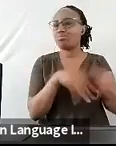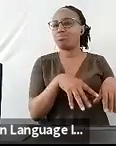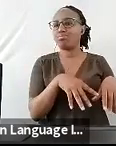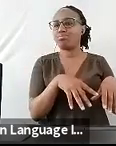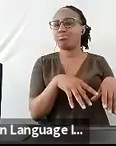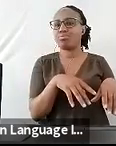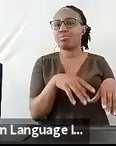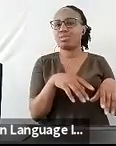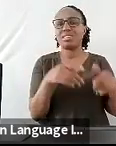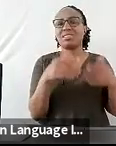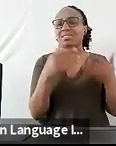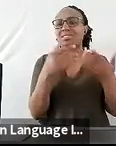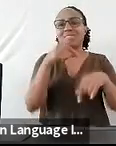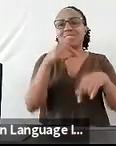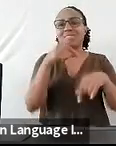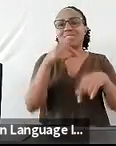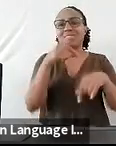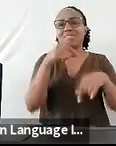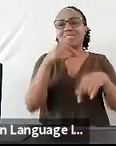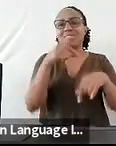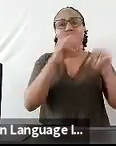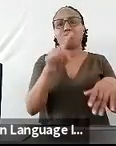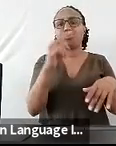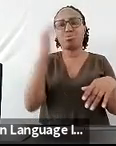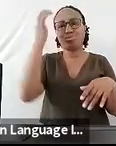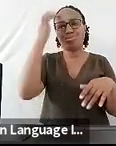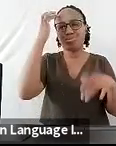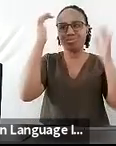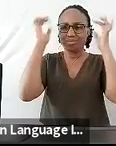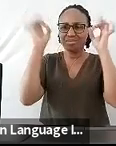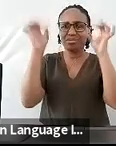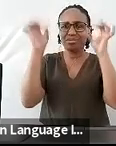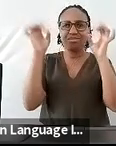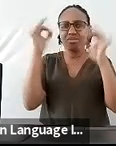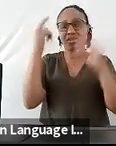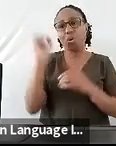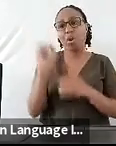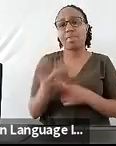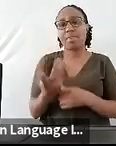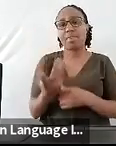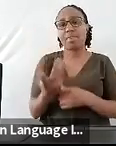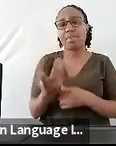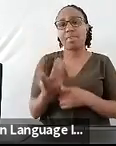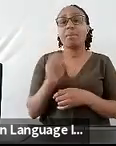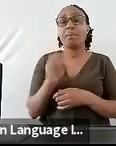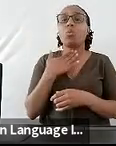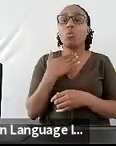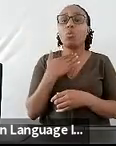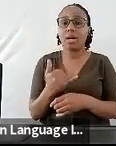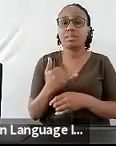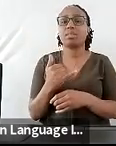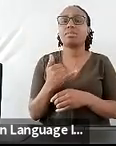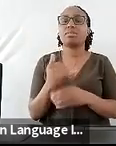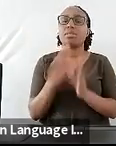you're banging your head against a brick wall. And I wanted the book to be that sort of goodbye to the